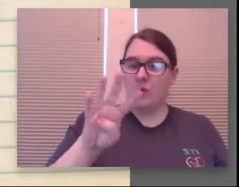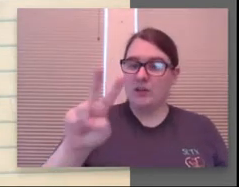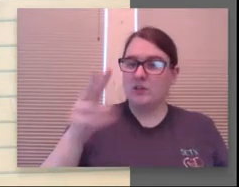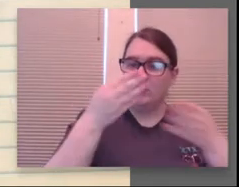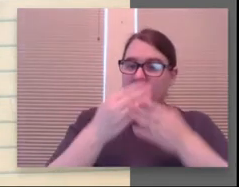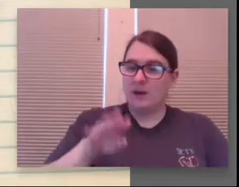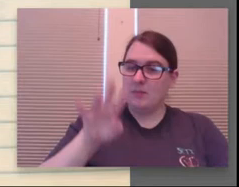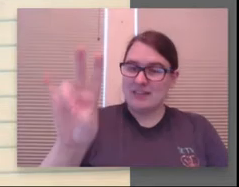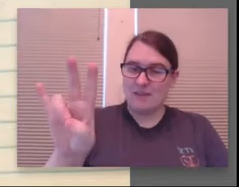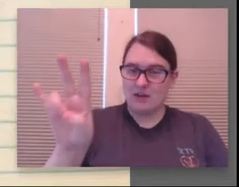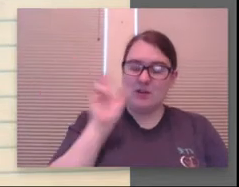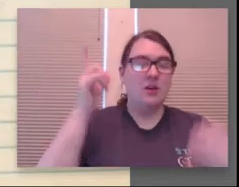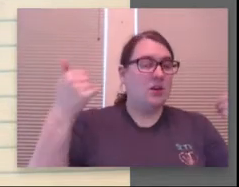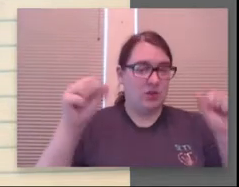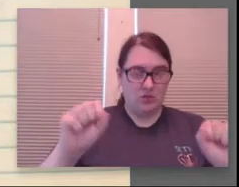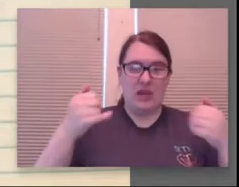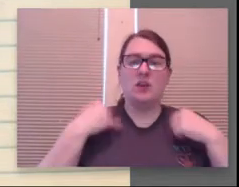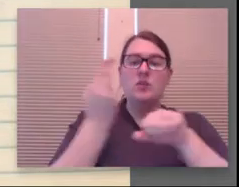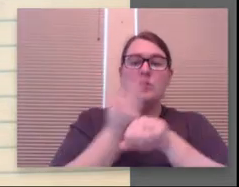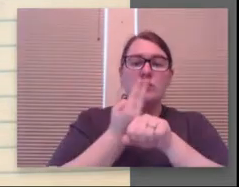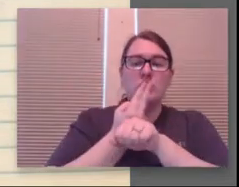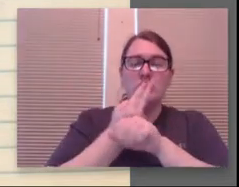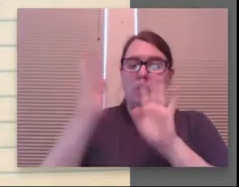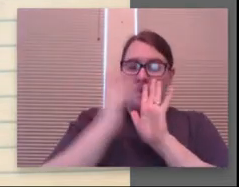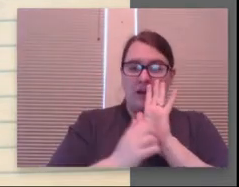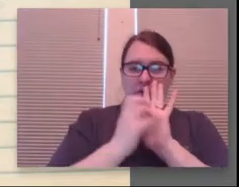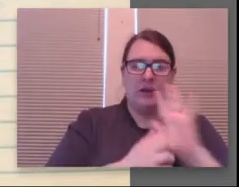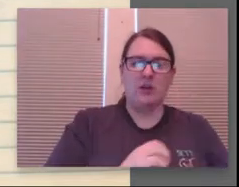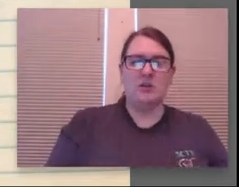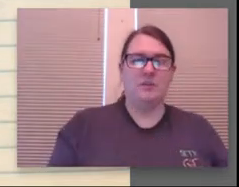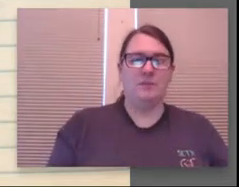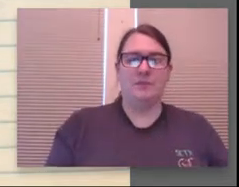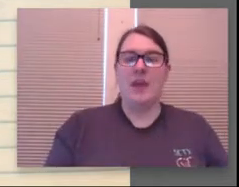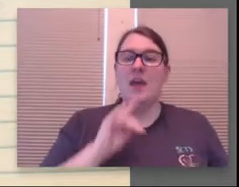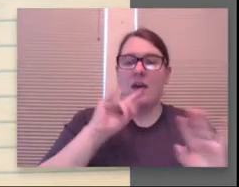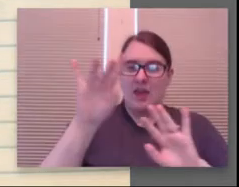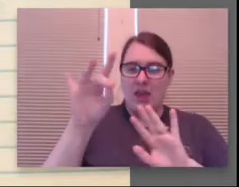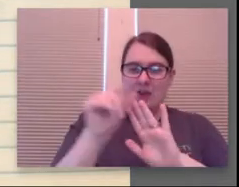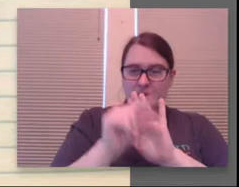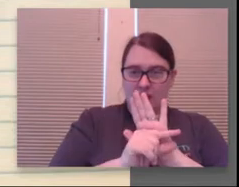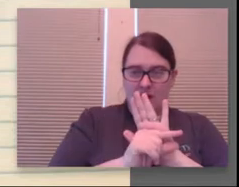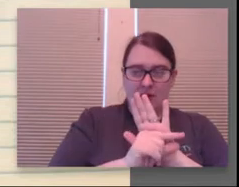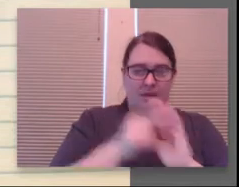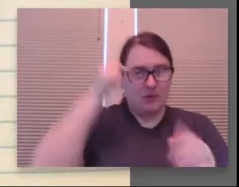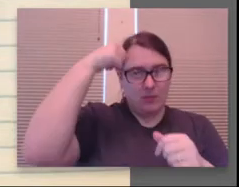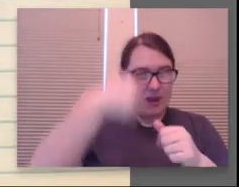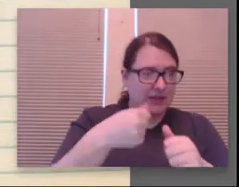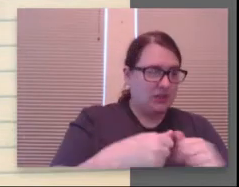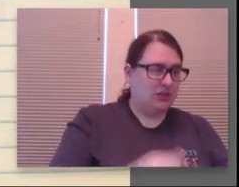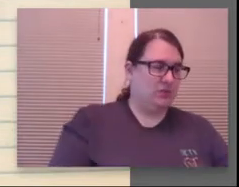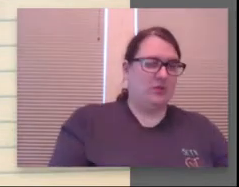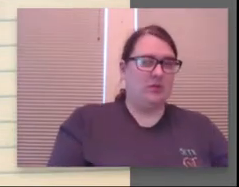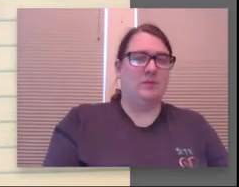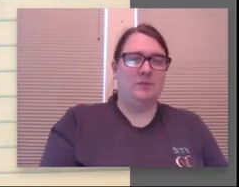going to do 42 divided by 7. You can use your calculators. 8th grade, I'm going to